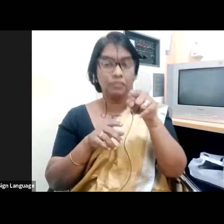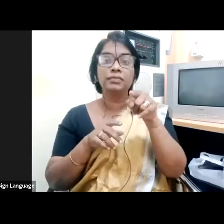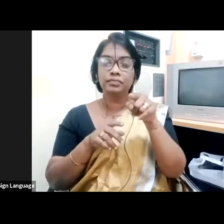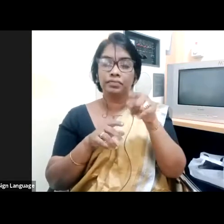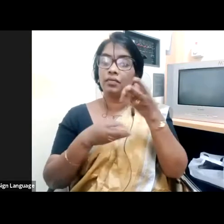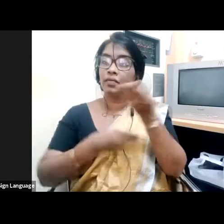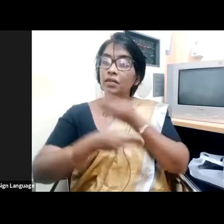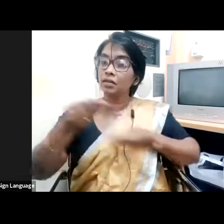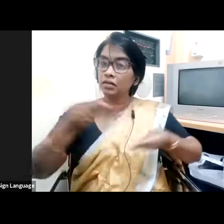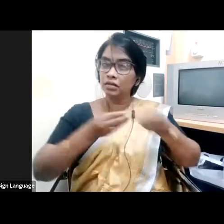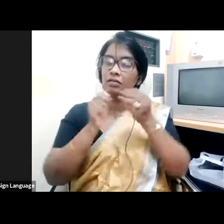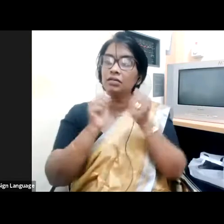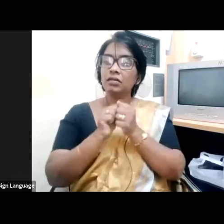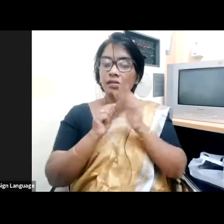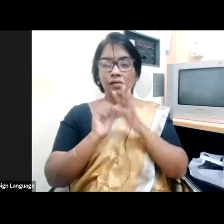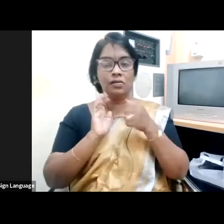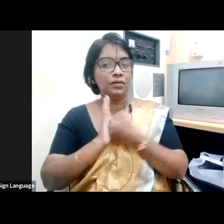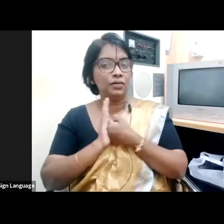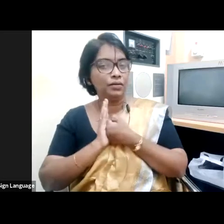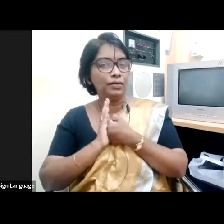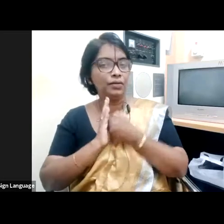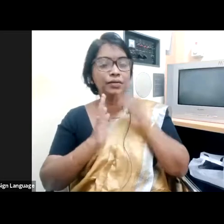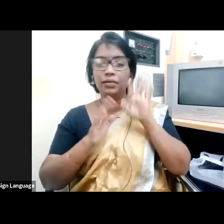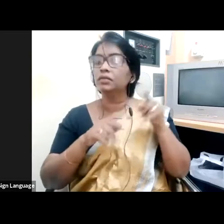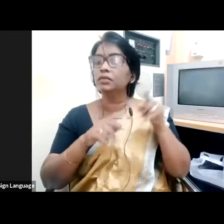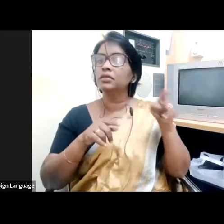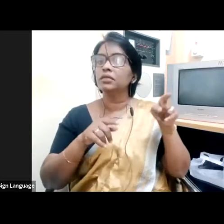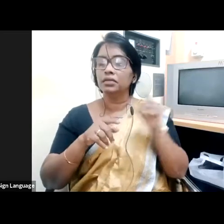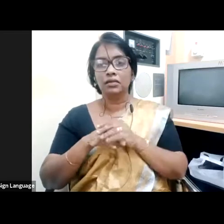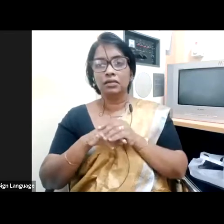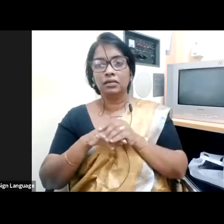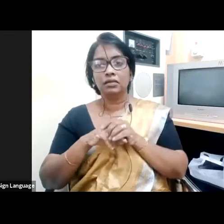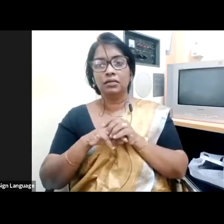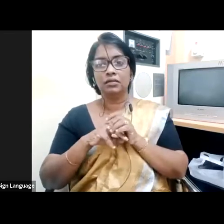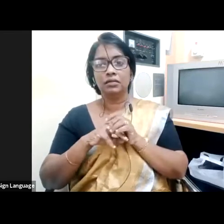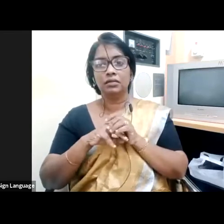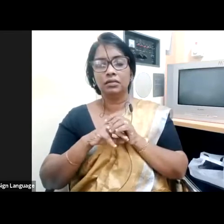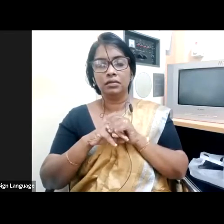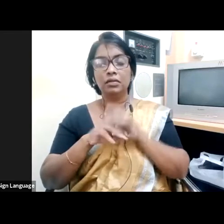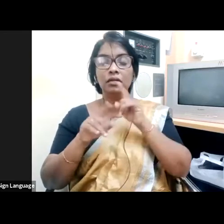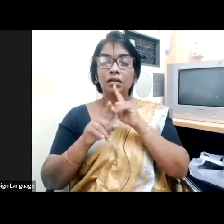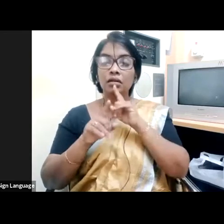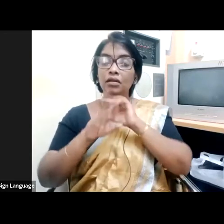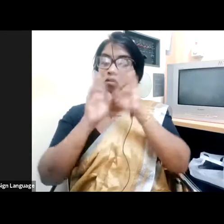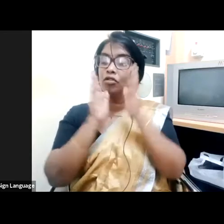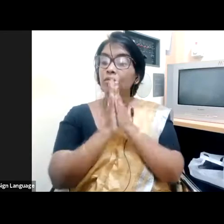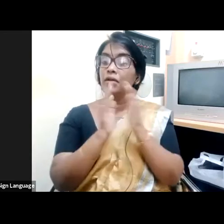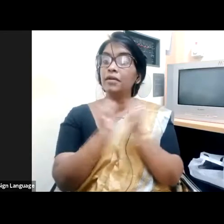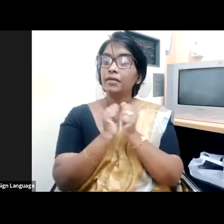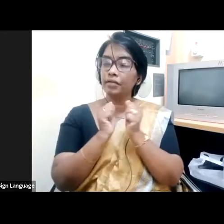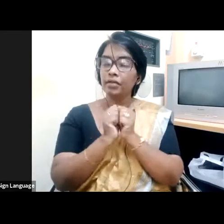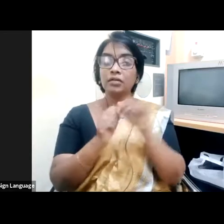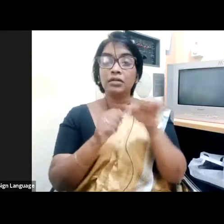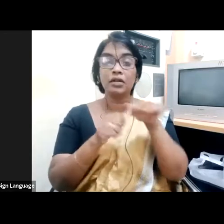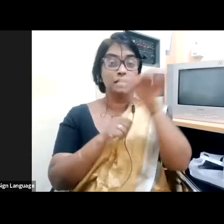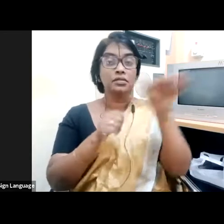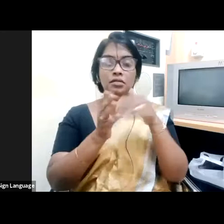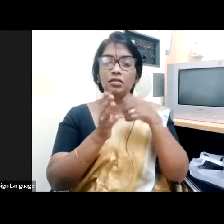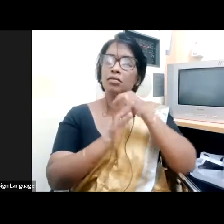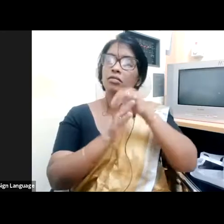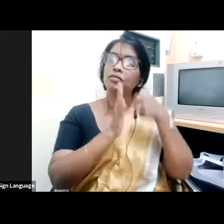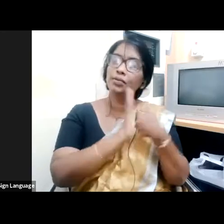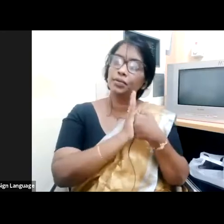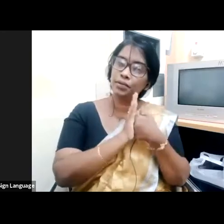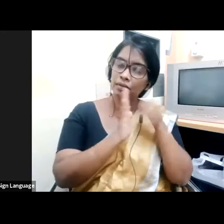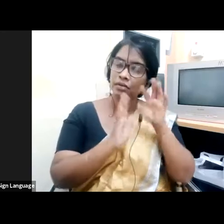partners, you have to care about the community within which you serve. Because if you do not care for the community, then you cannot talk about